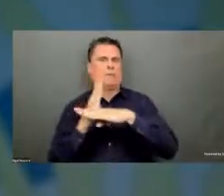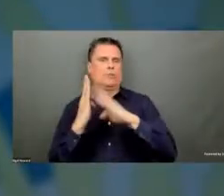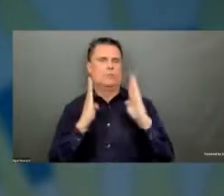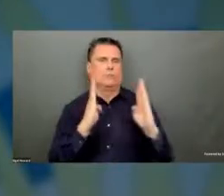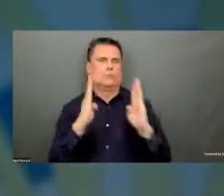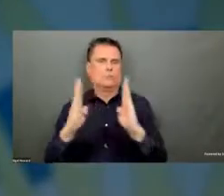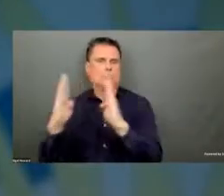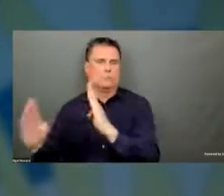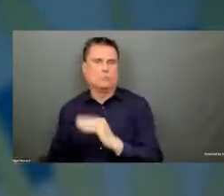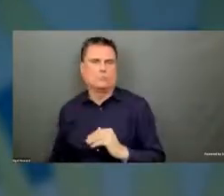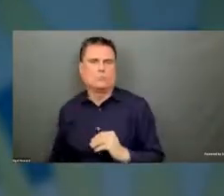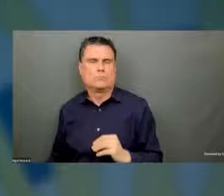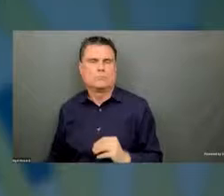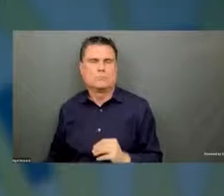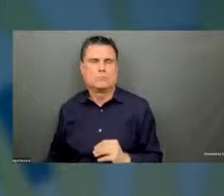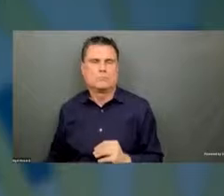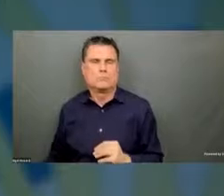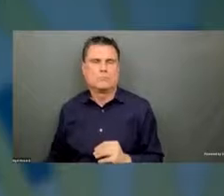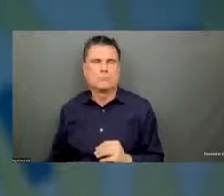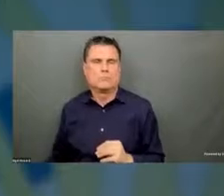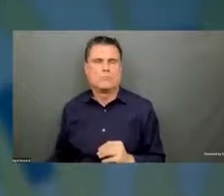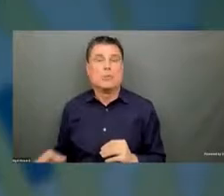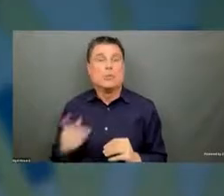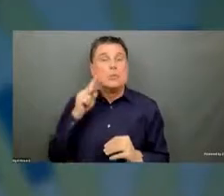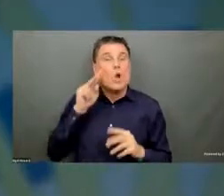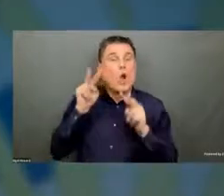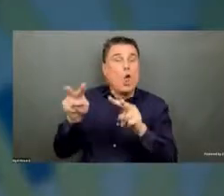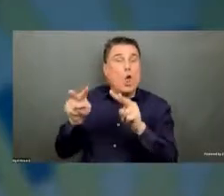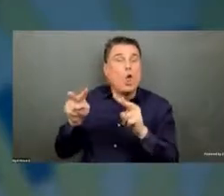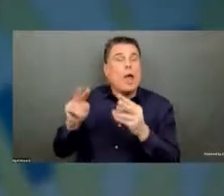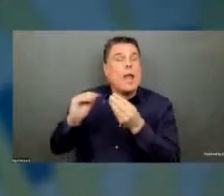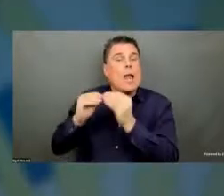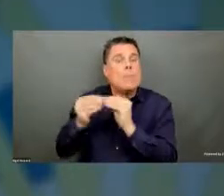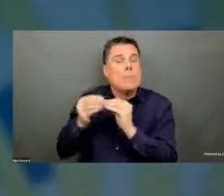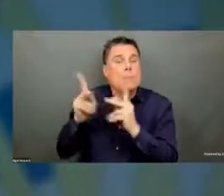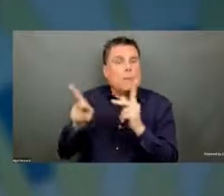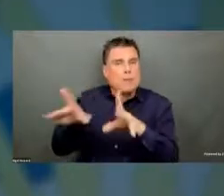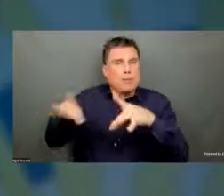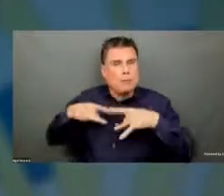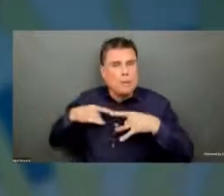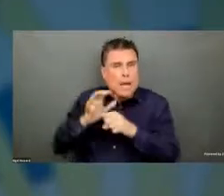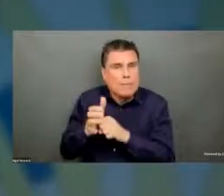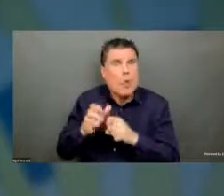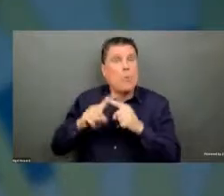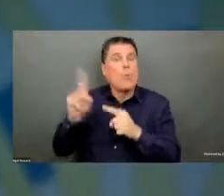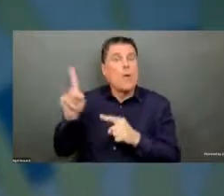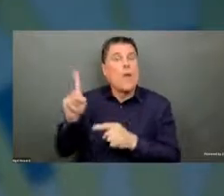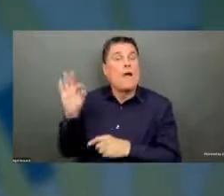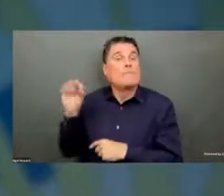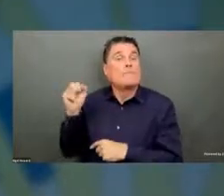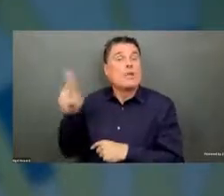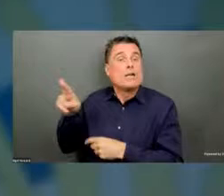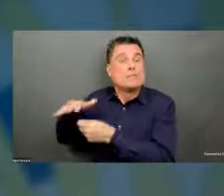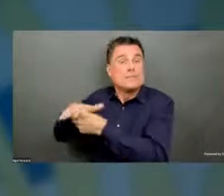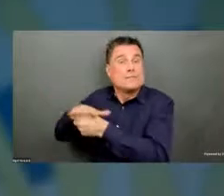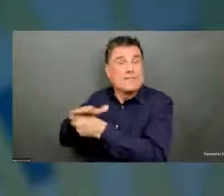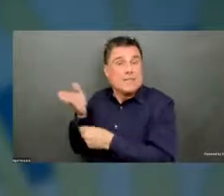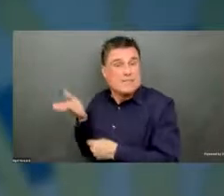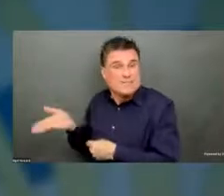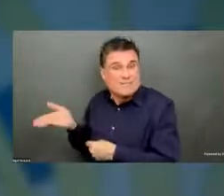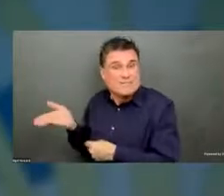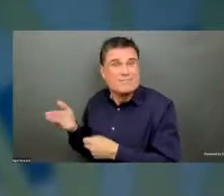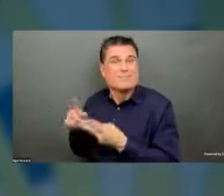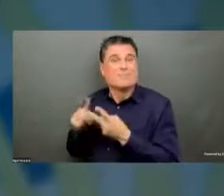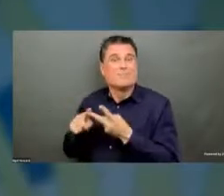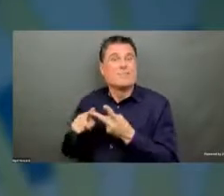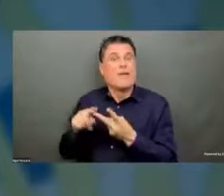concerns continue to be in the Fraser Health region and the Vancouver Coastal Health region, and in both of those areas we know are